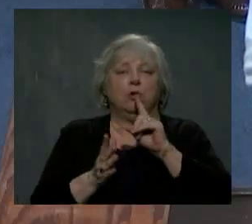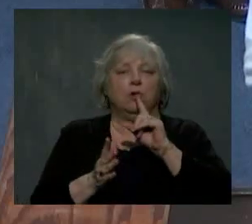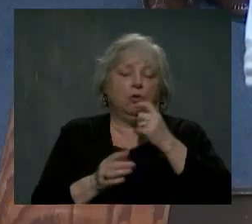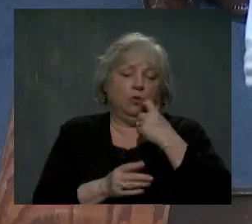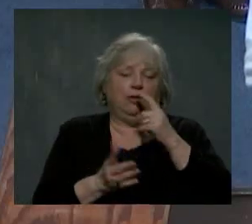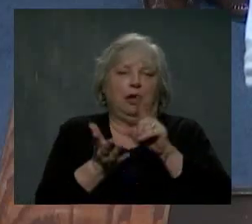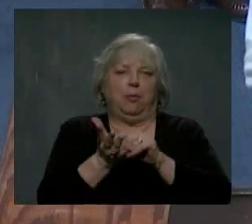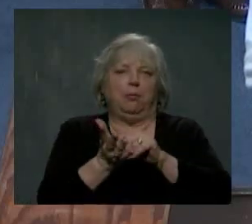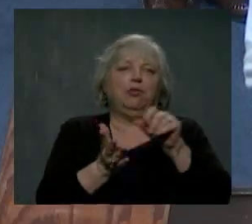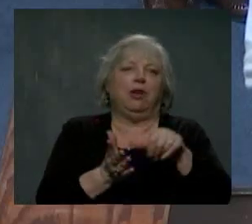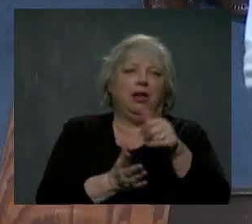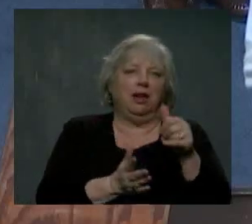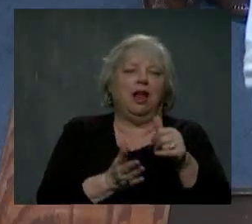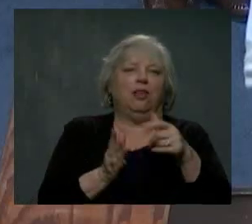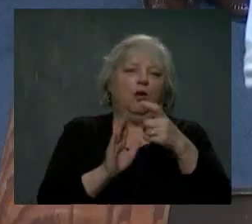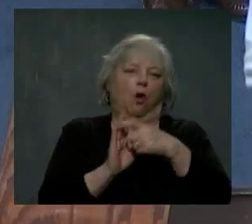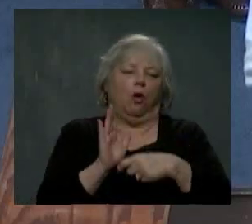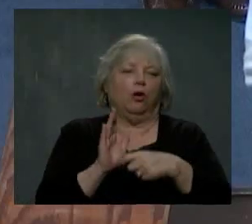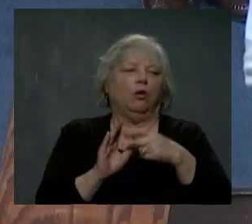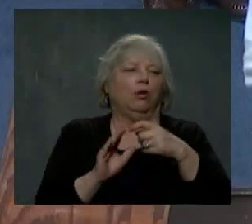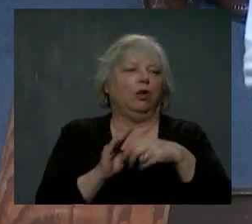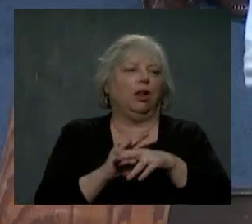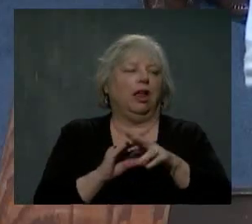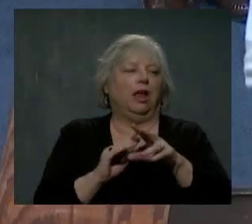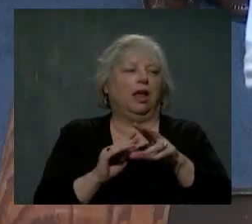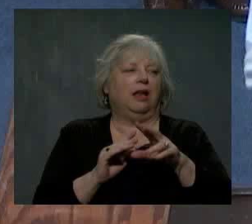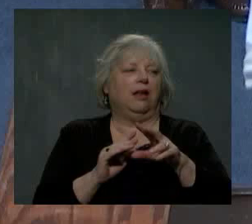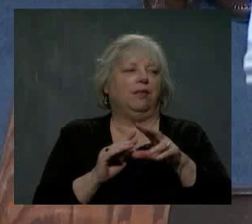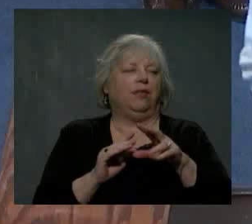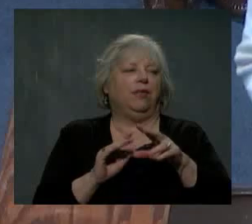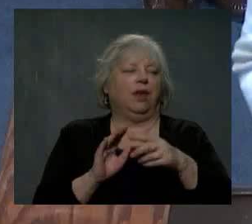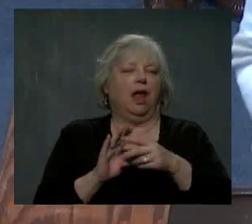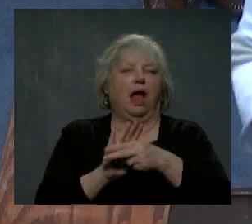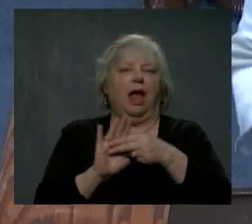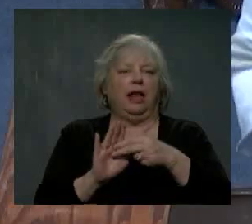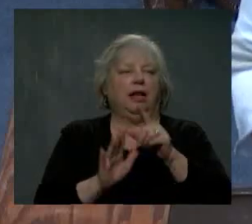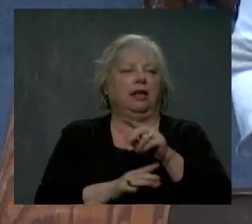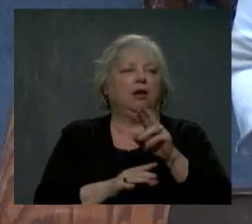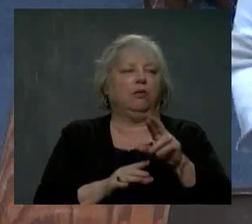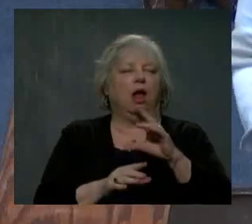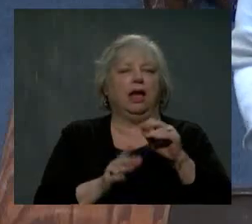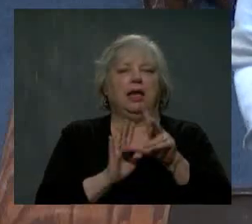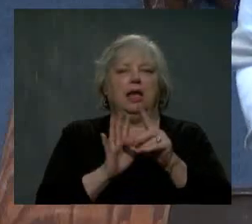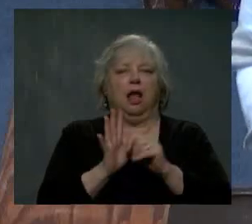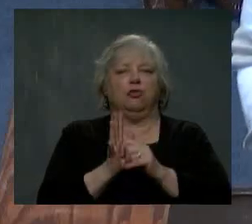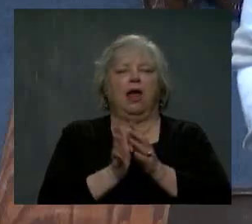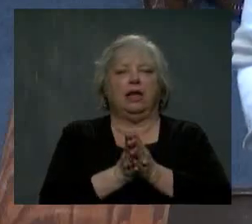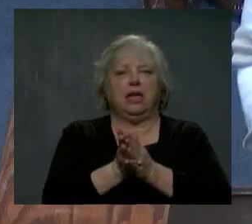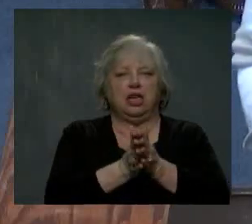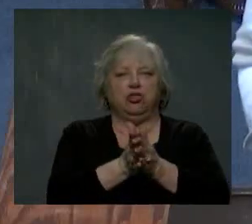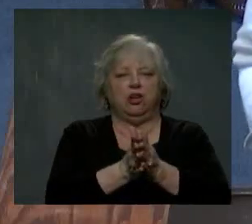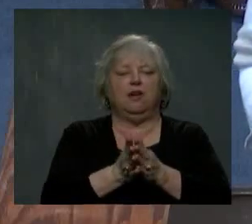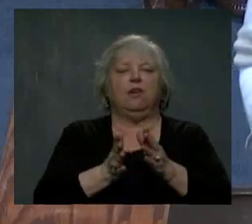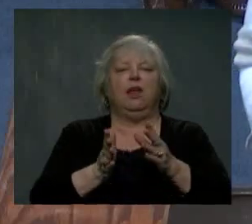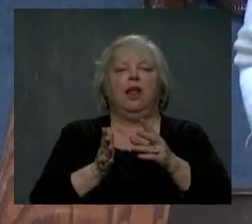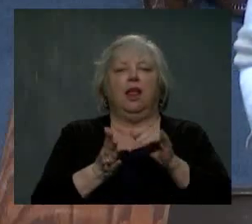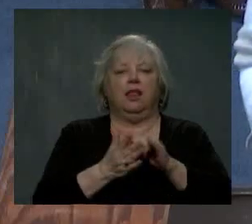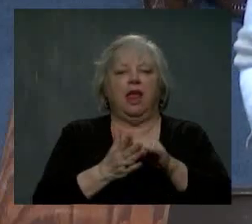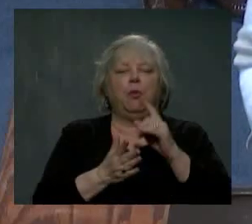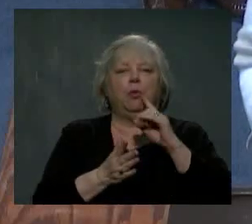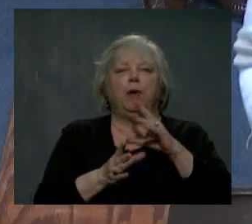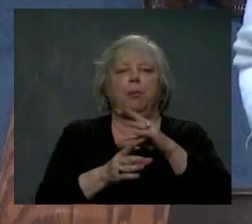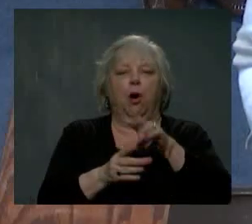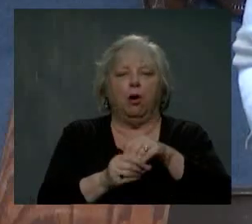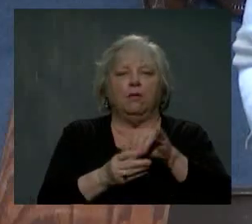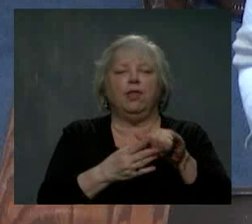that showcases Little Rock and its results-driven contracting initiative. The project feature will be part of their